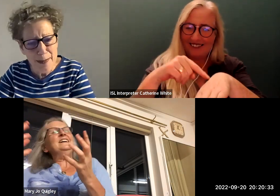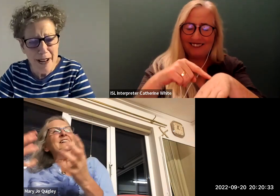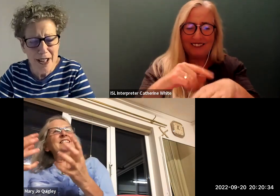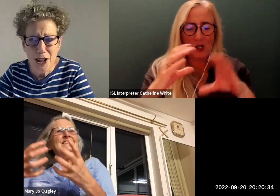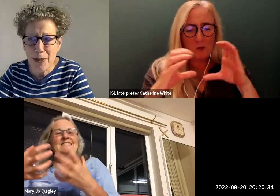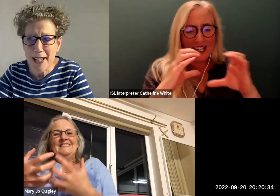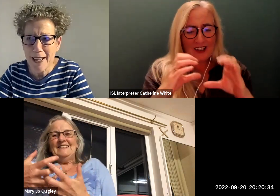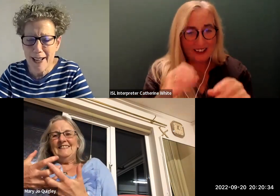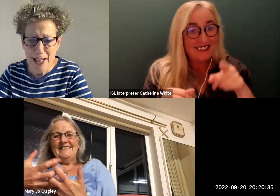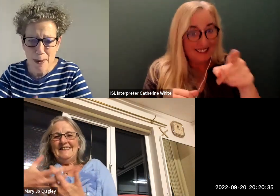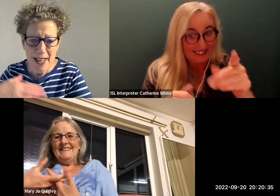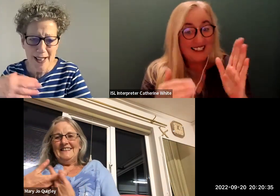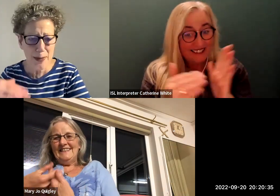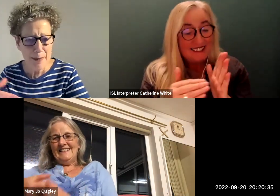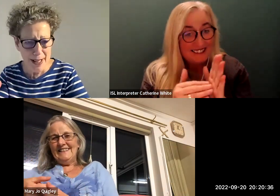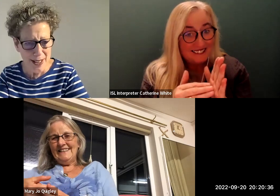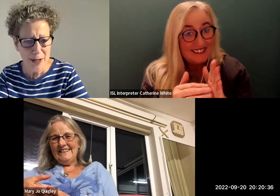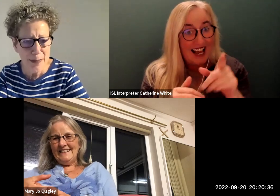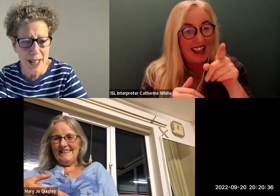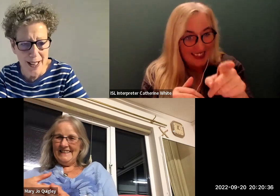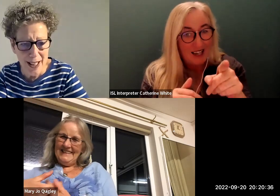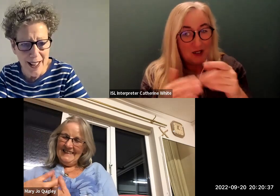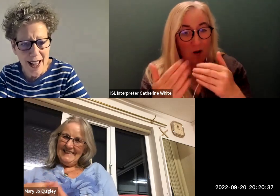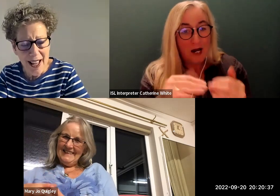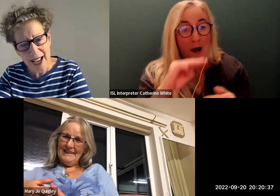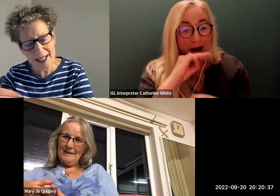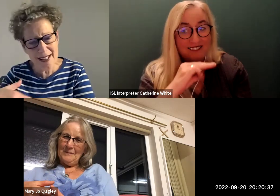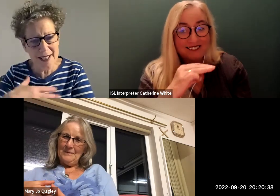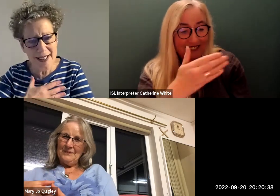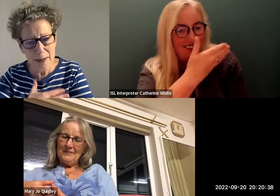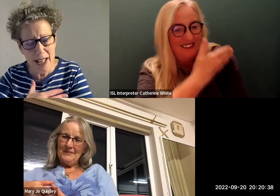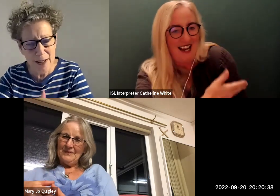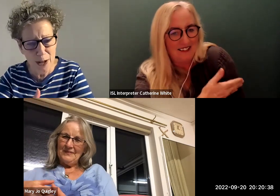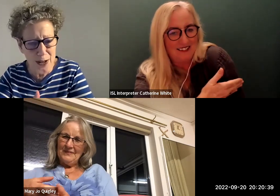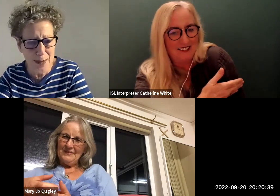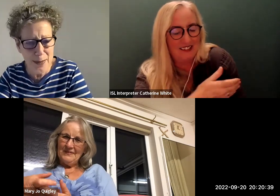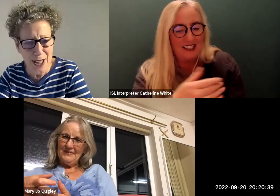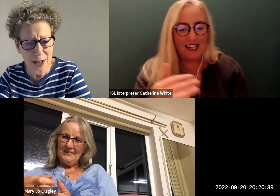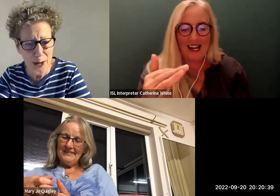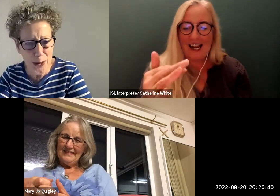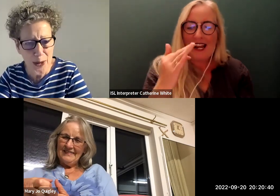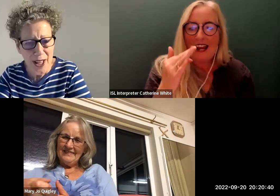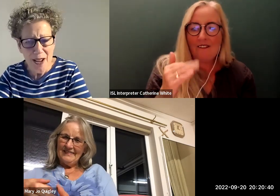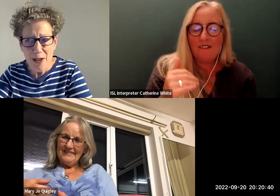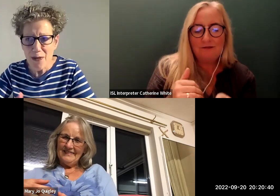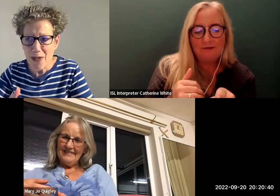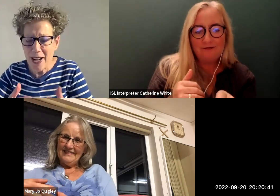it is, Mary Jo, but I suppose that's what I meant at the very beginning. yeah. As some, if you're somebody